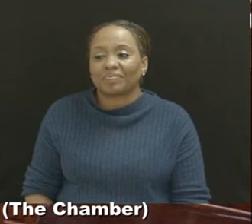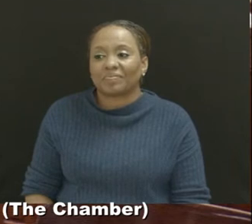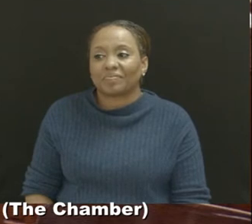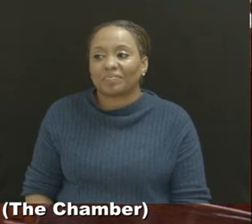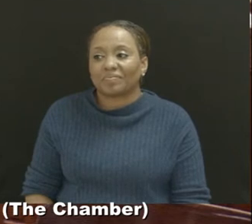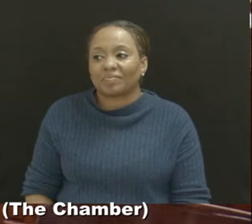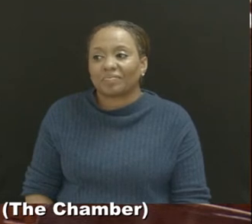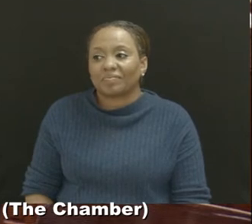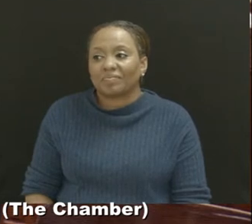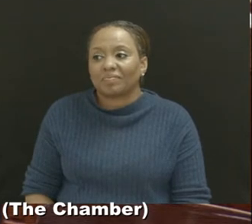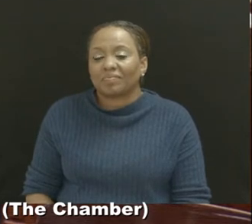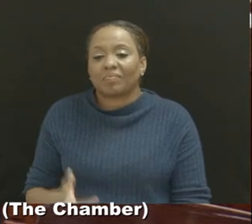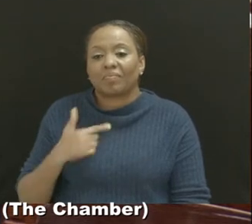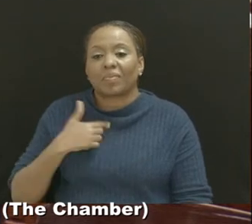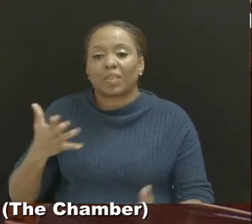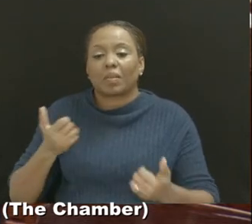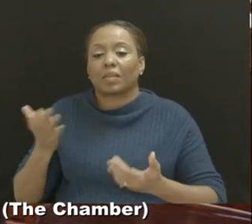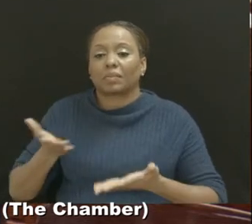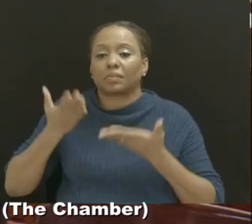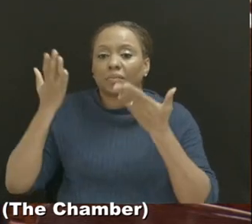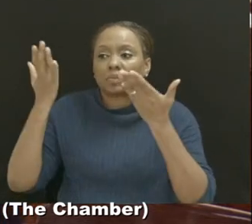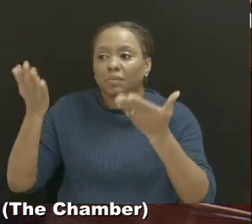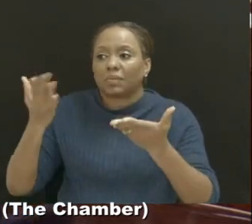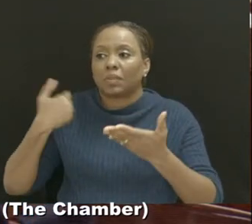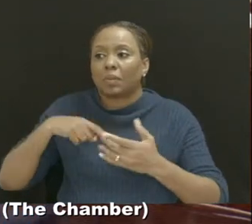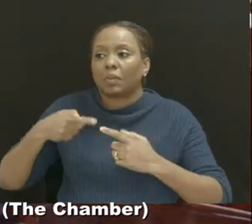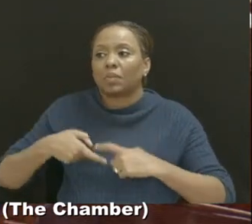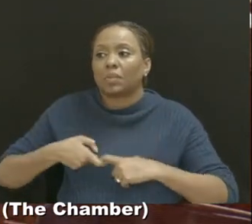would like to propose that we